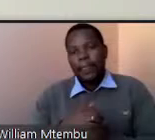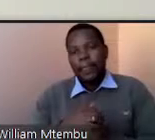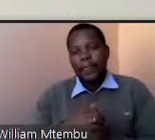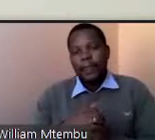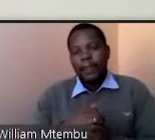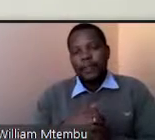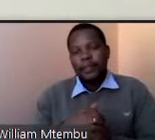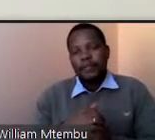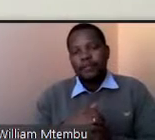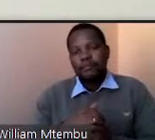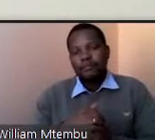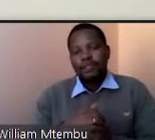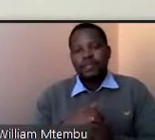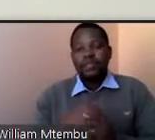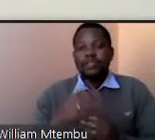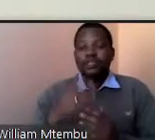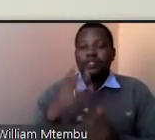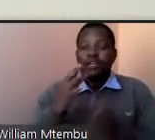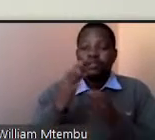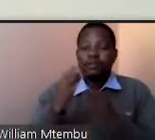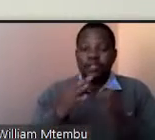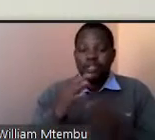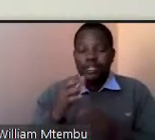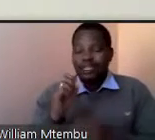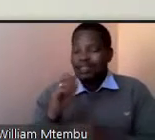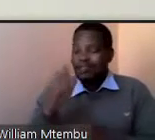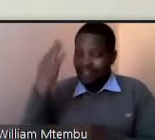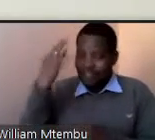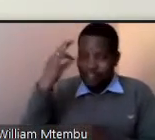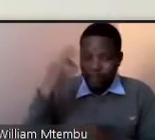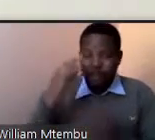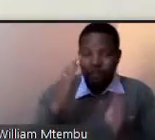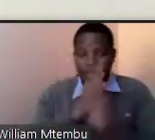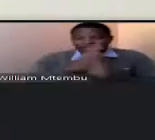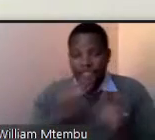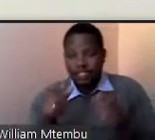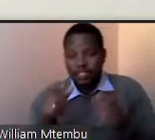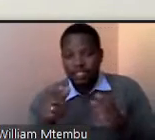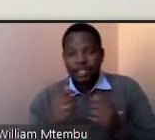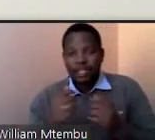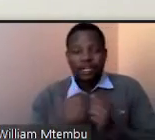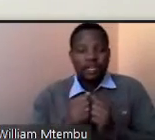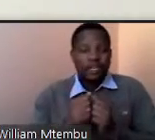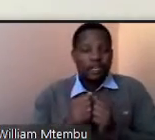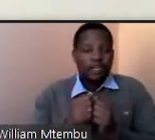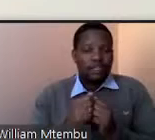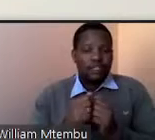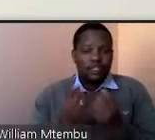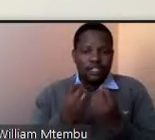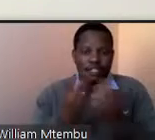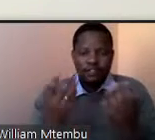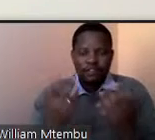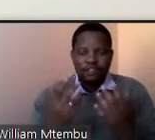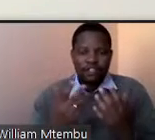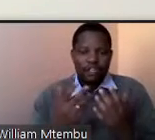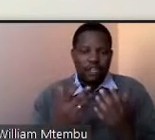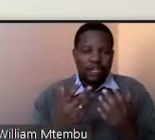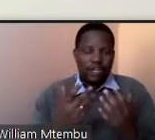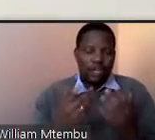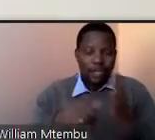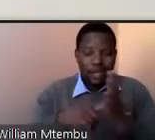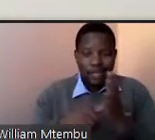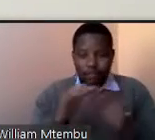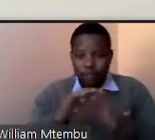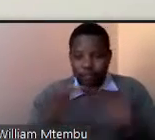It was also mentioned that even though the government or the private sector gives grants to people to